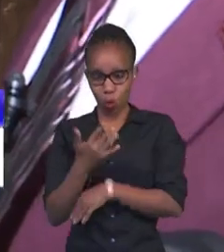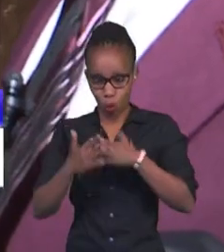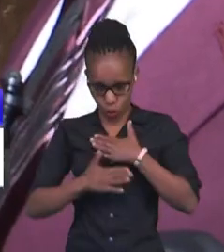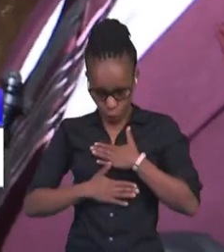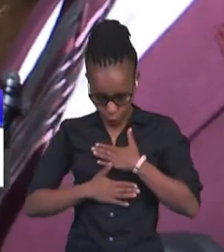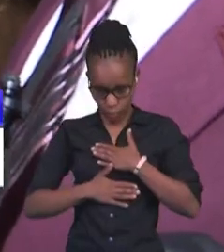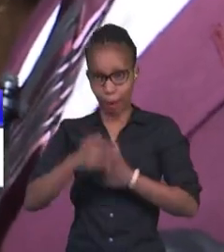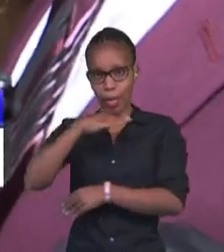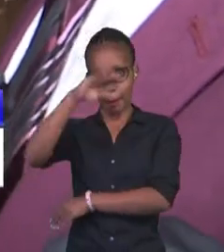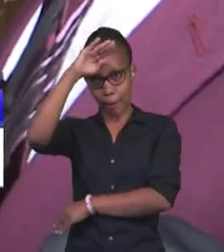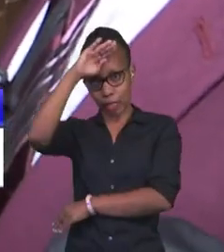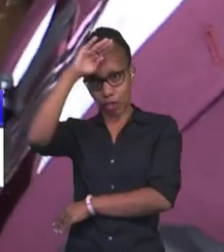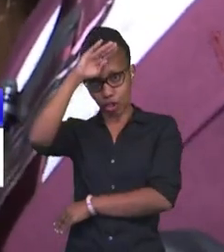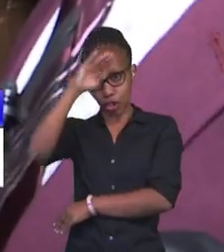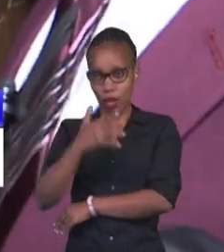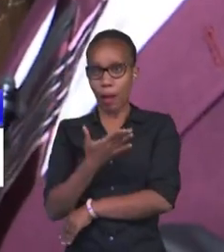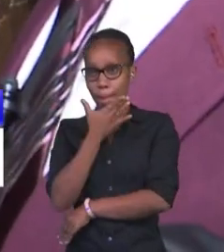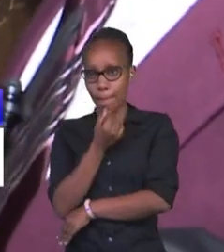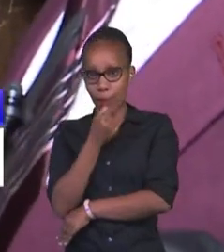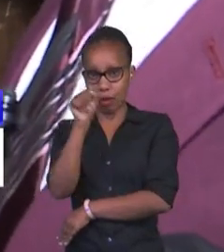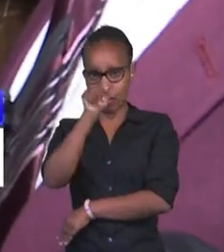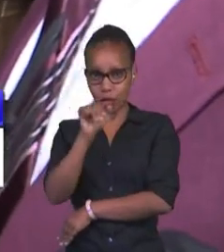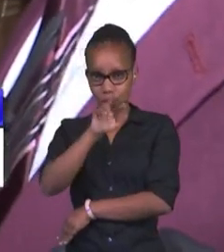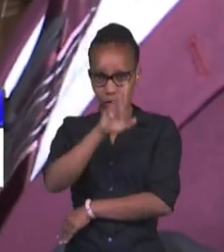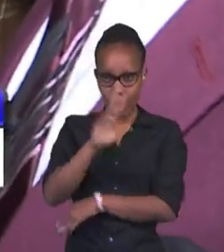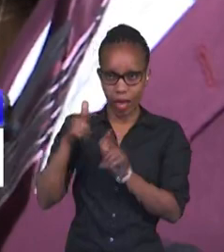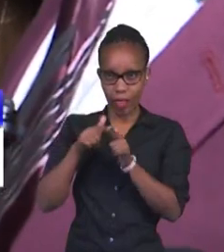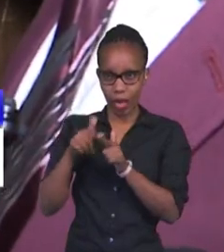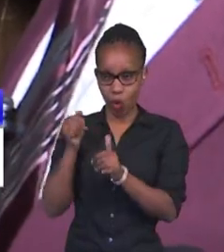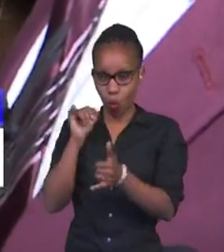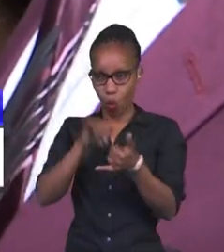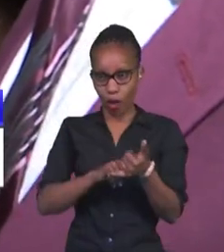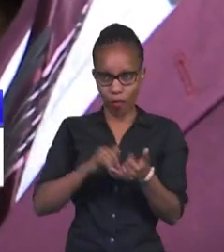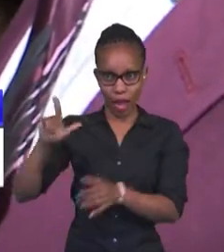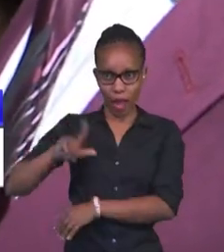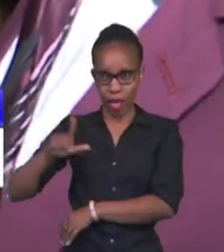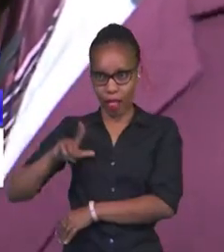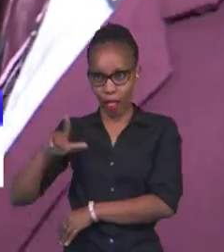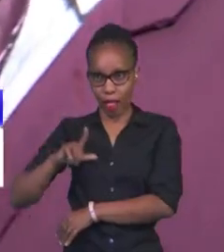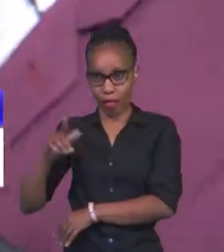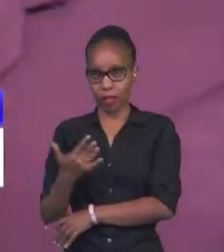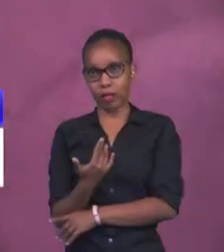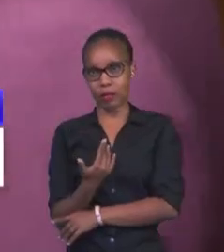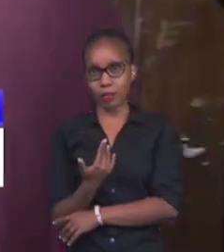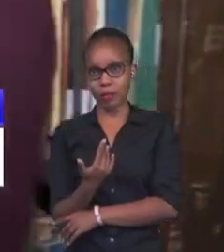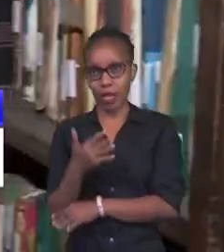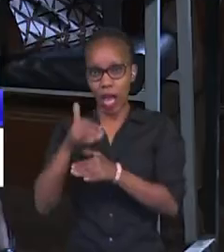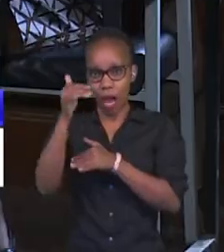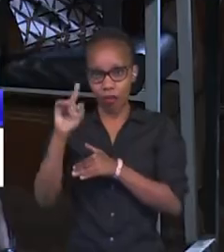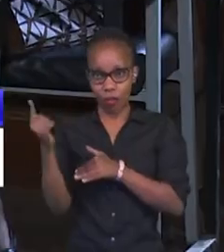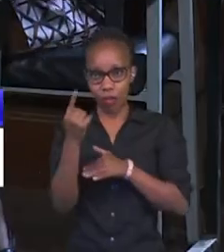by the British and named a sir, and she was named a lady. And then he did naturalize as a Briton after the First World